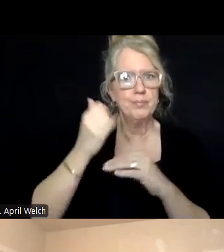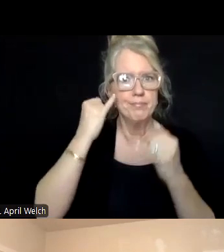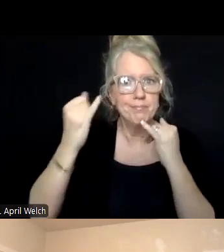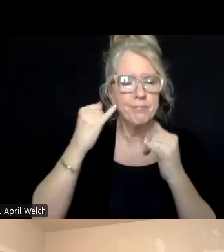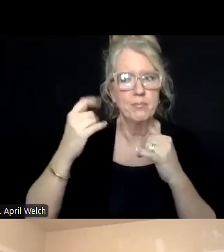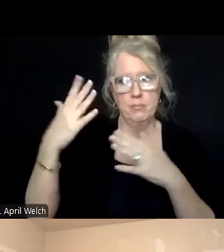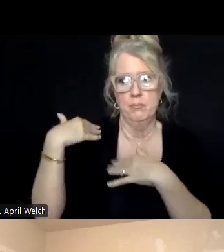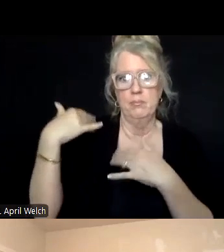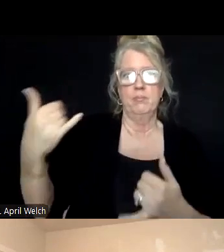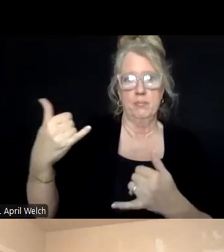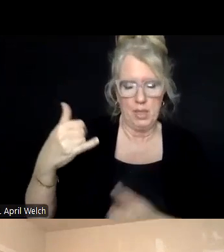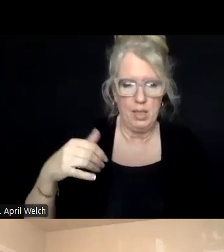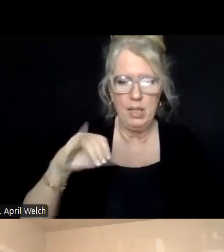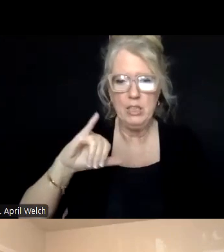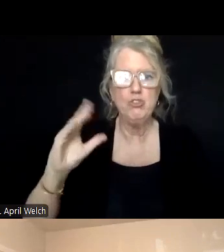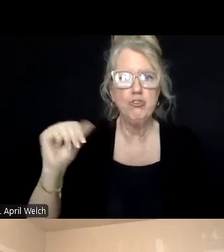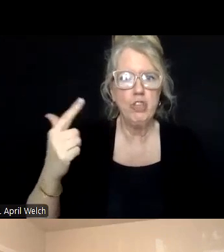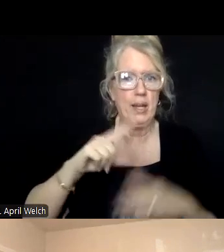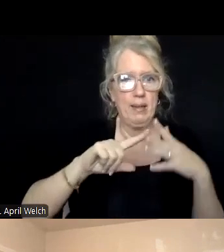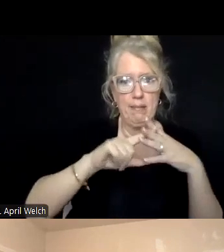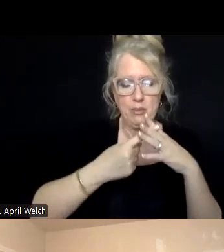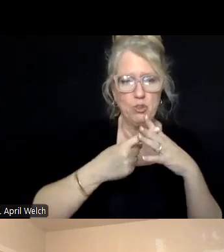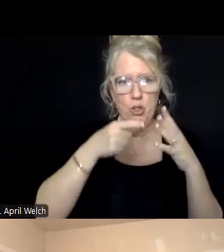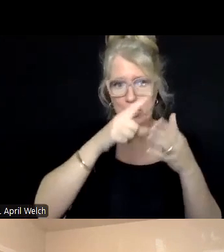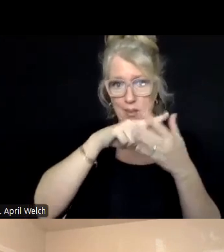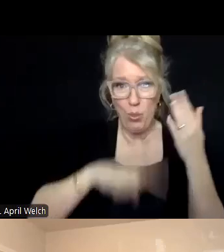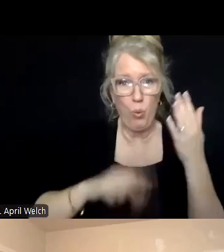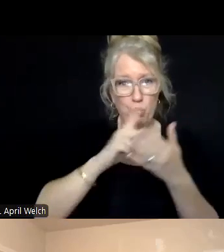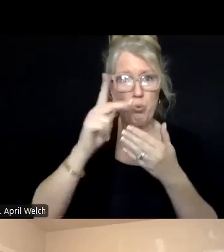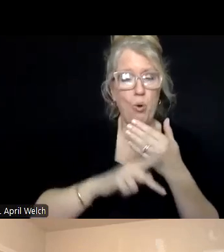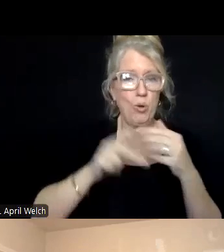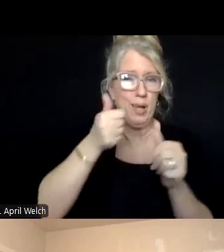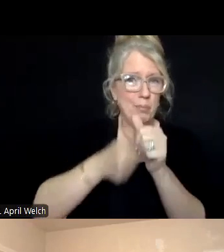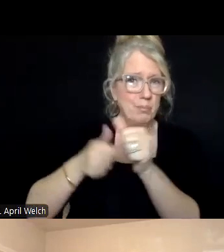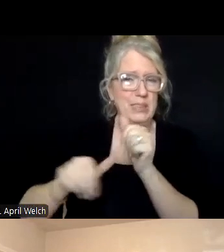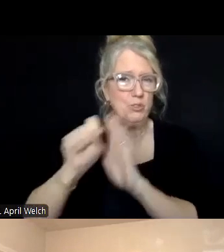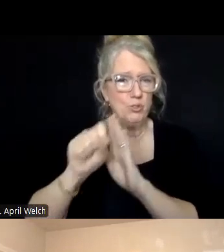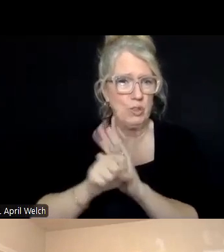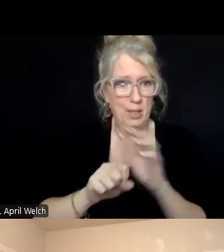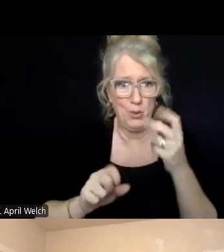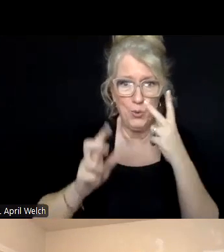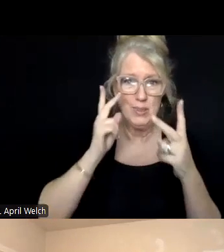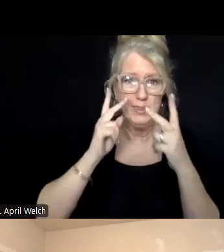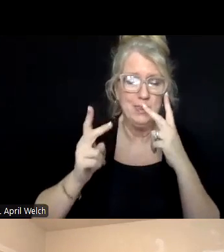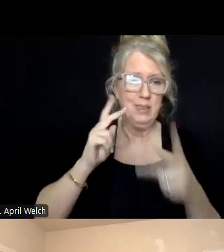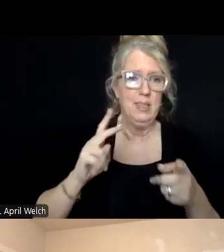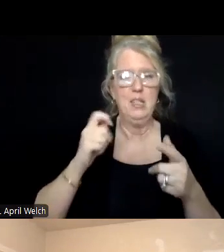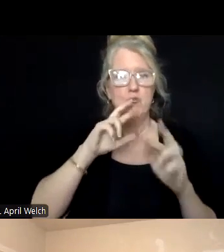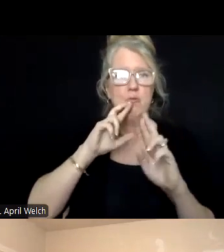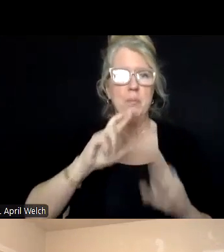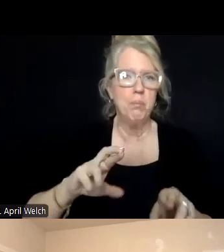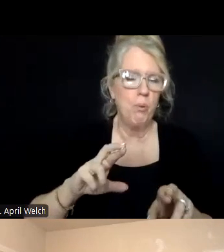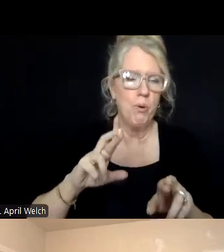long time. Byrne JAG has often started these programs in the states, and you can see much more in the report that we've